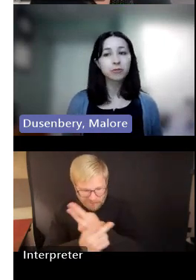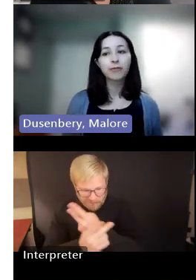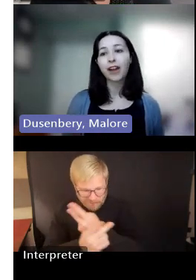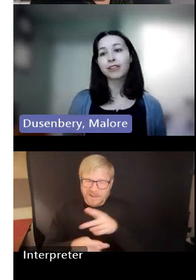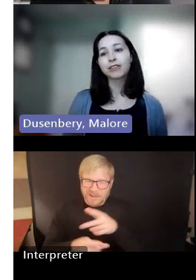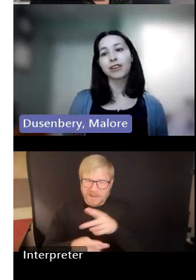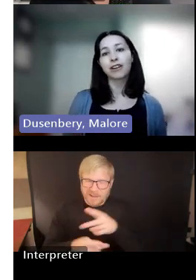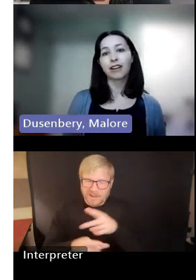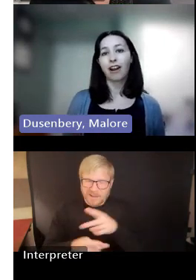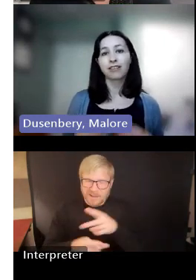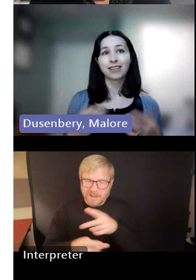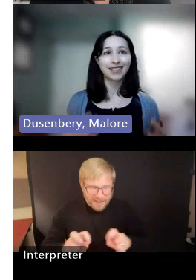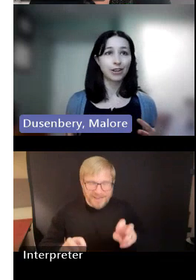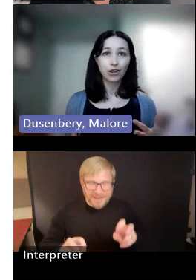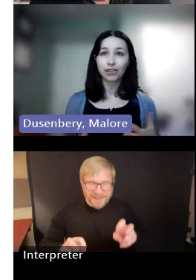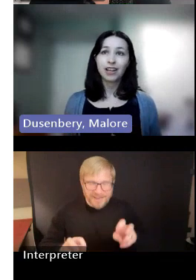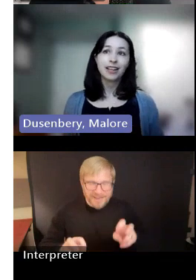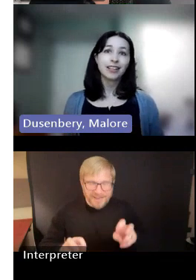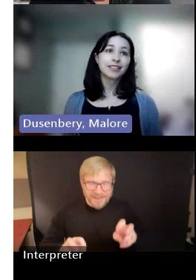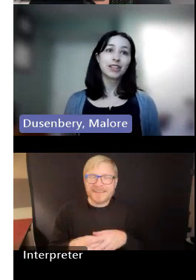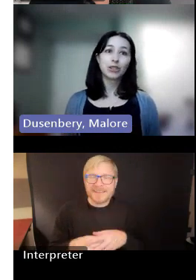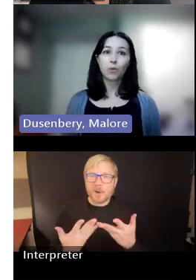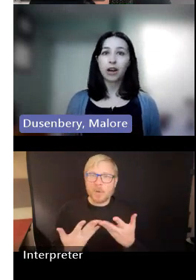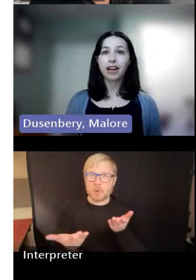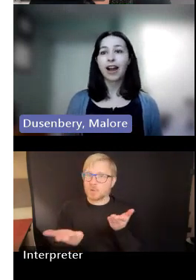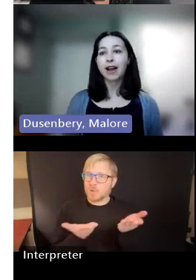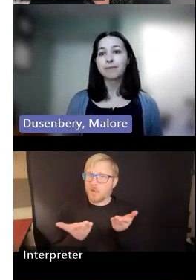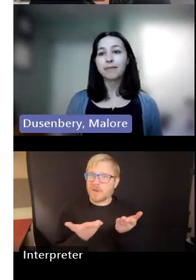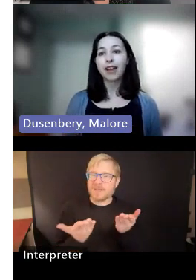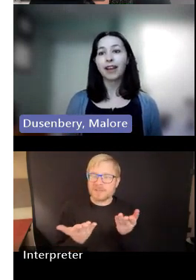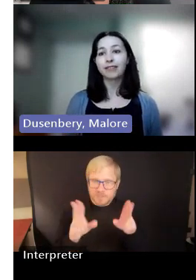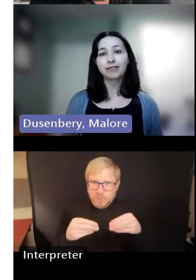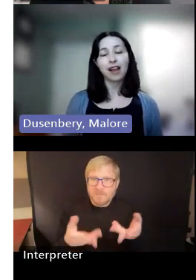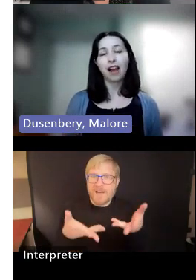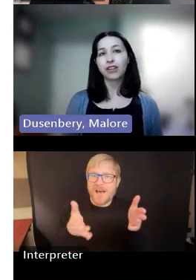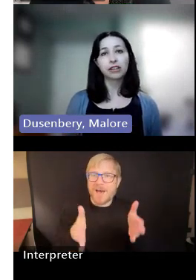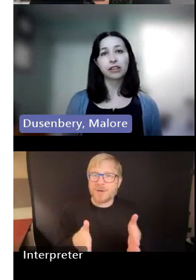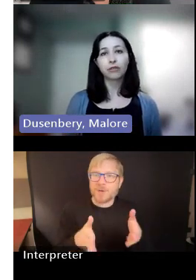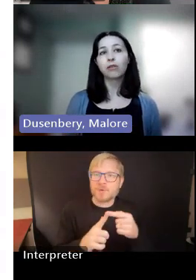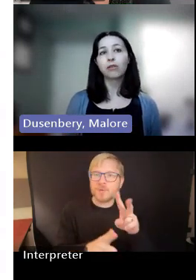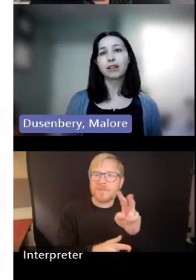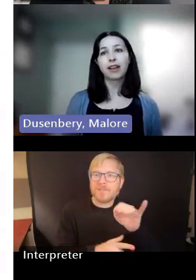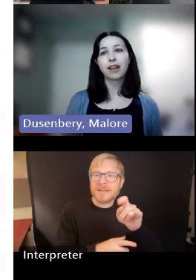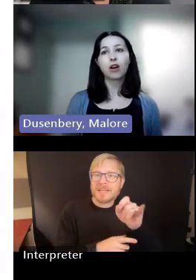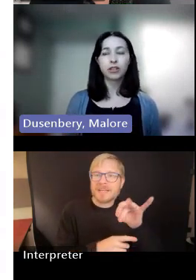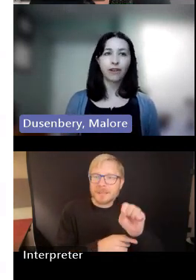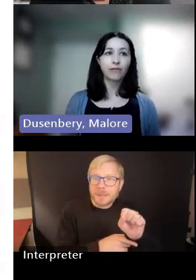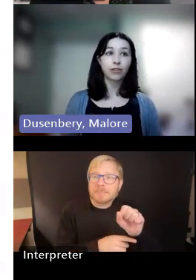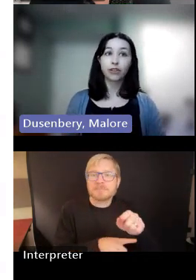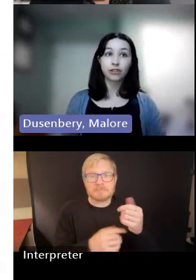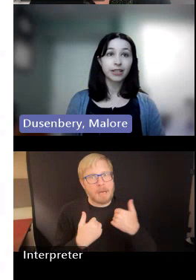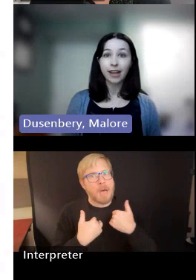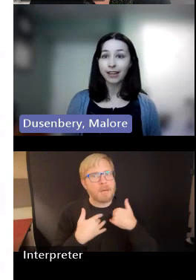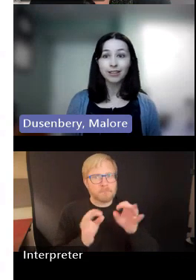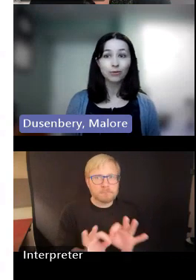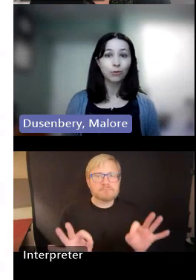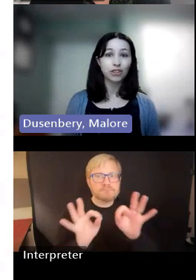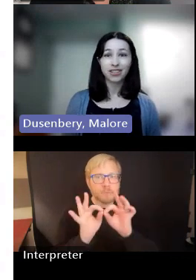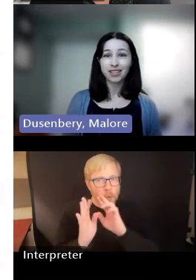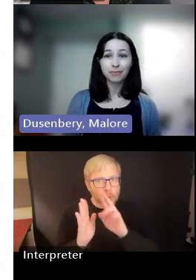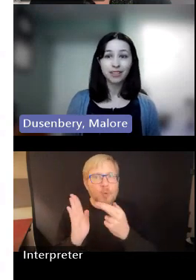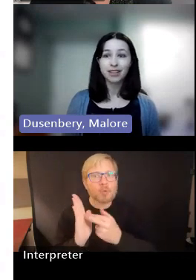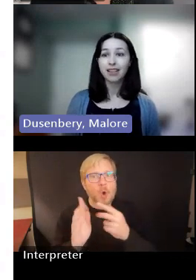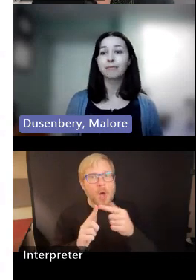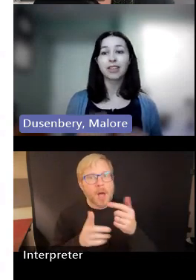victim service providers are essential to this work, and have a clear role in helping survivors understand